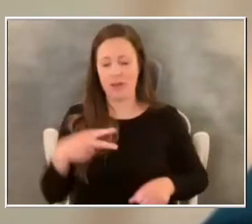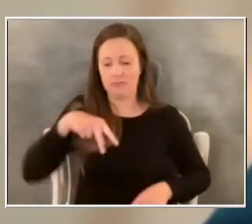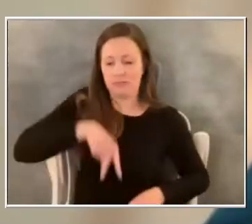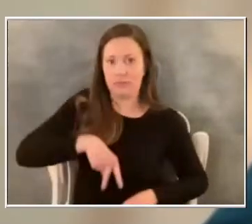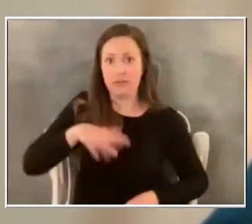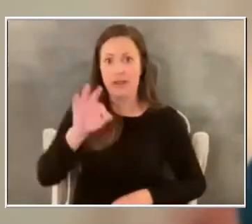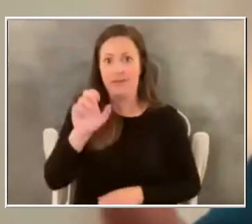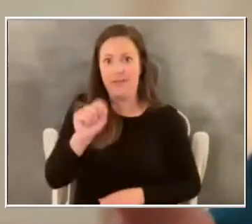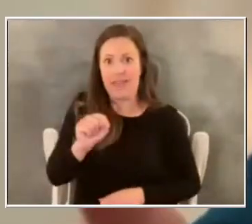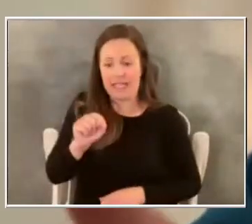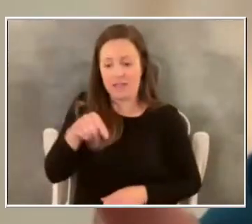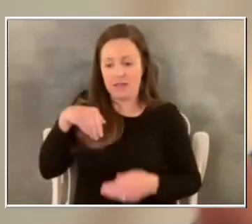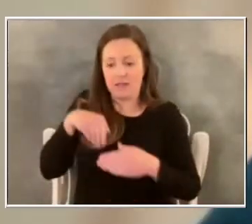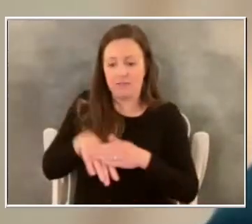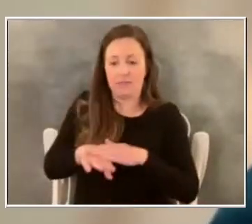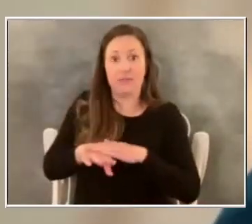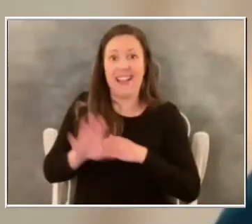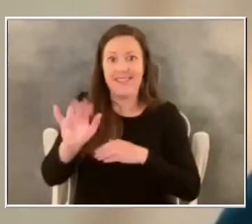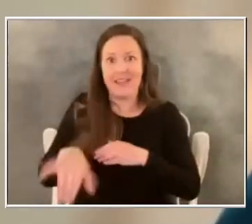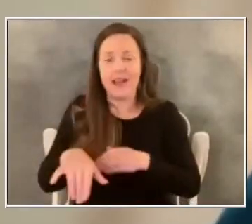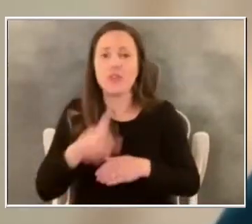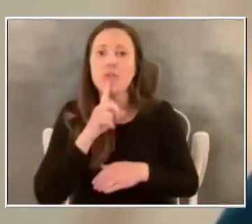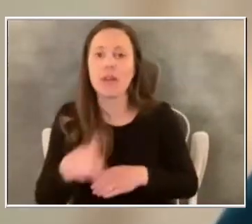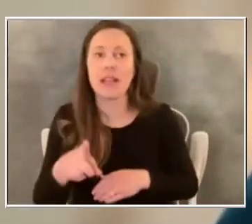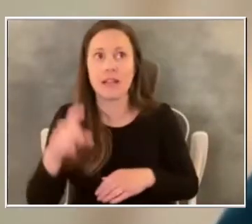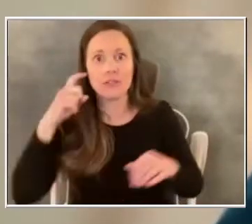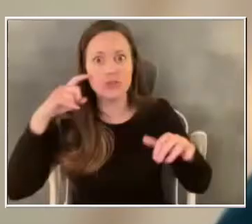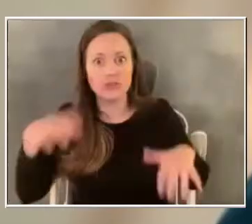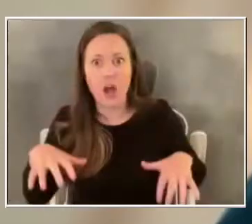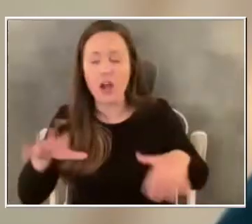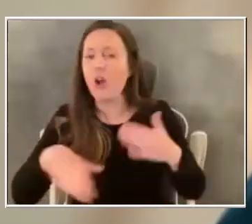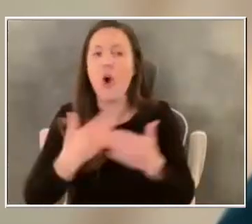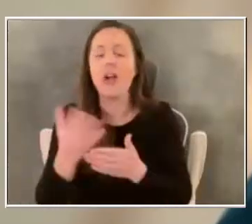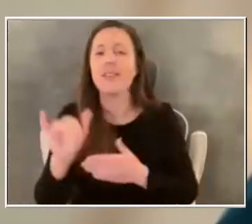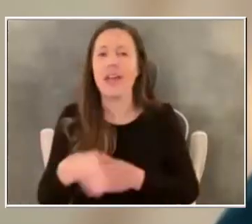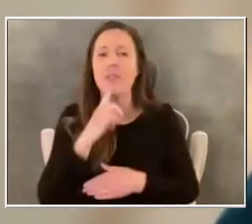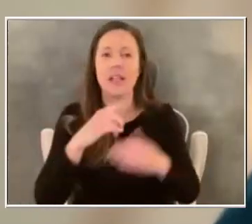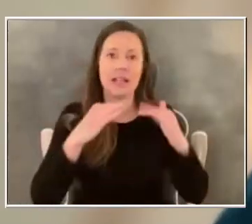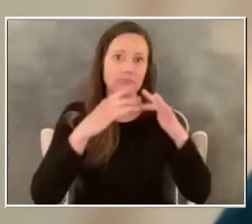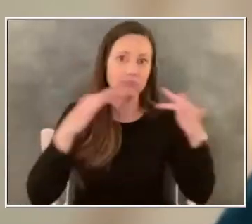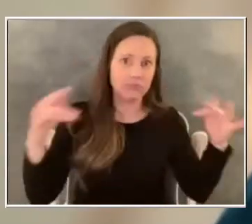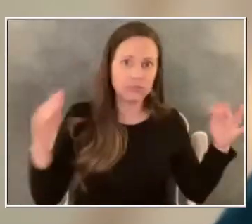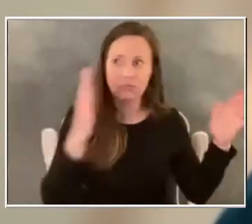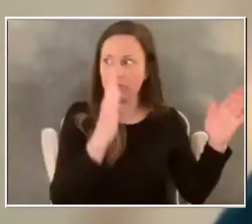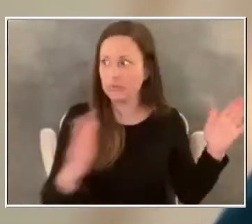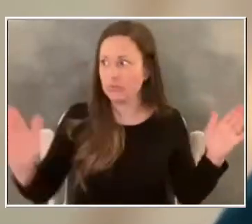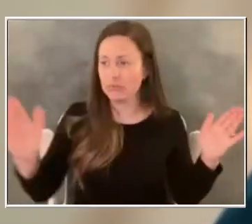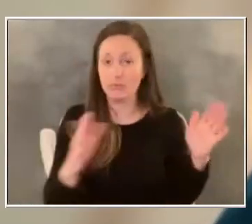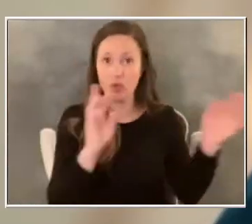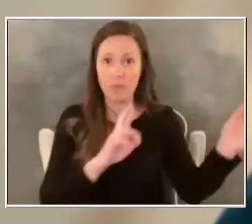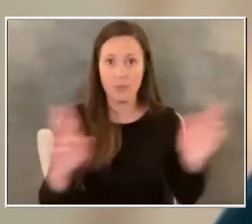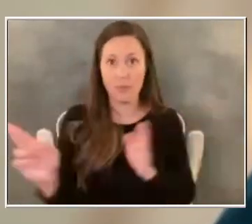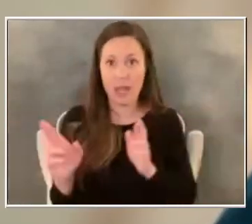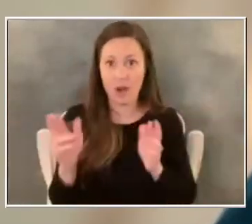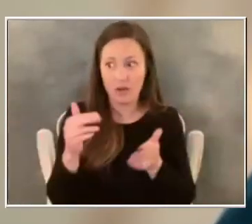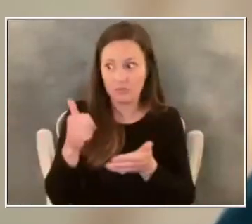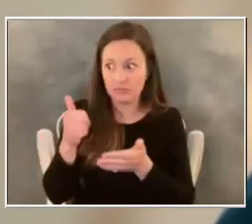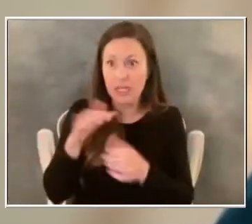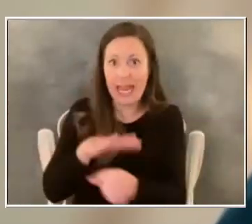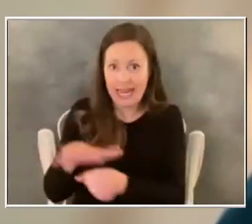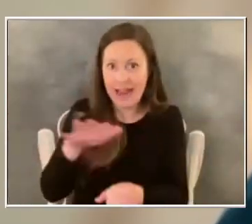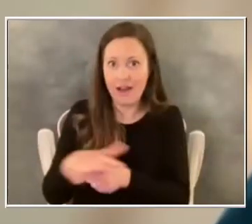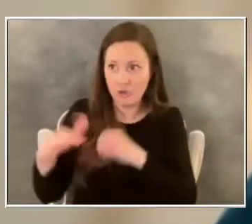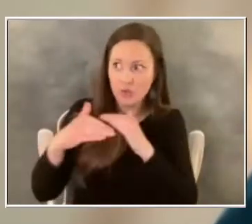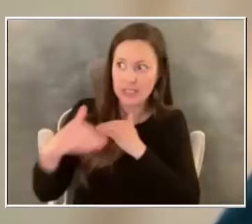we covered kind of the full spectrum to be prepared for any of those cases and be able to stabilize mom and baby, hopefully, and get